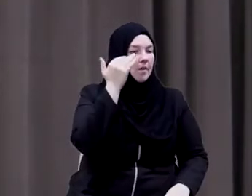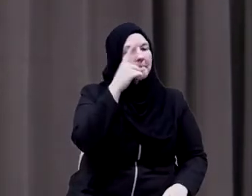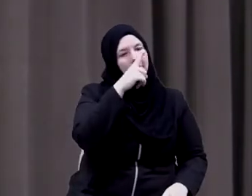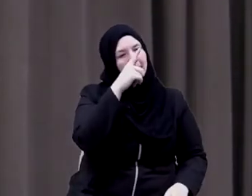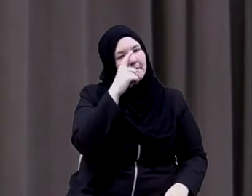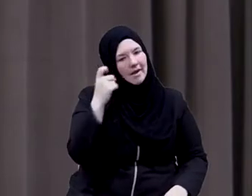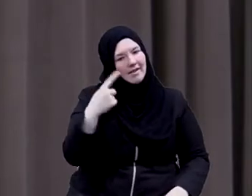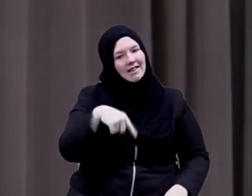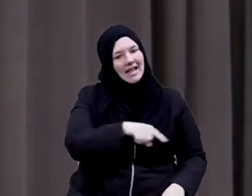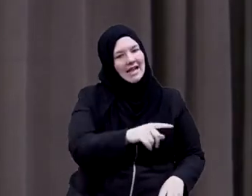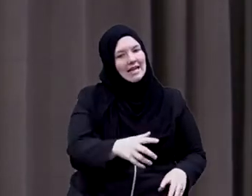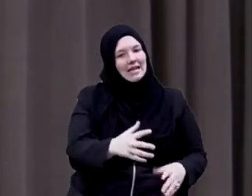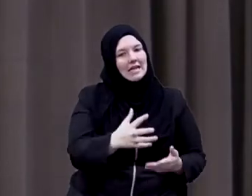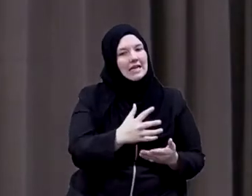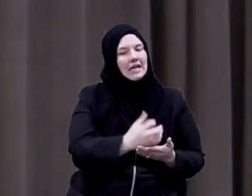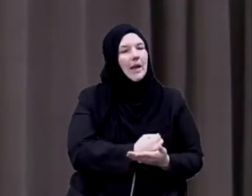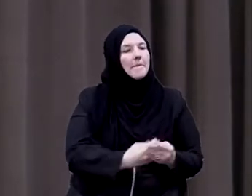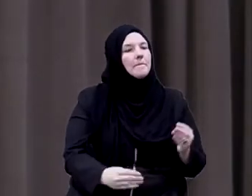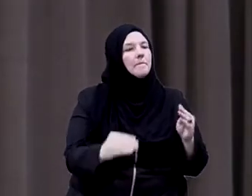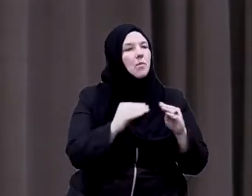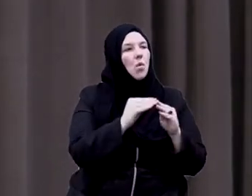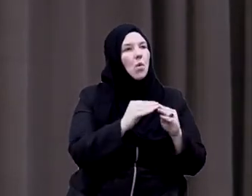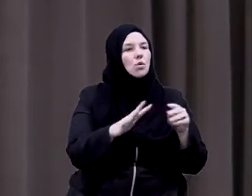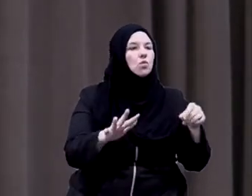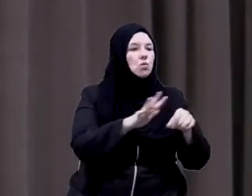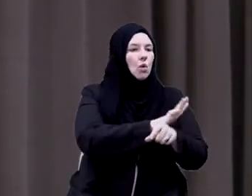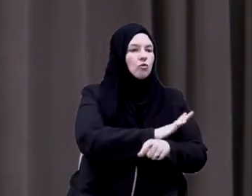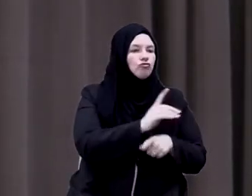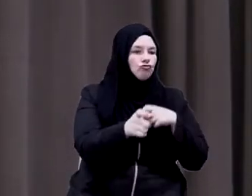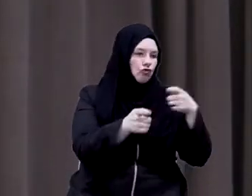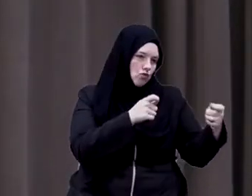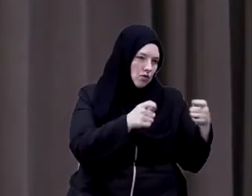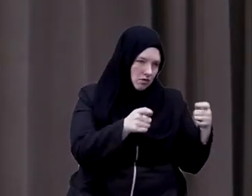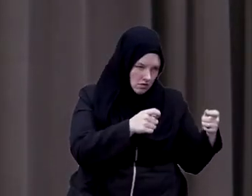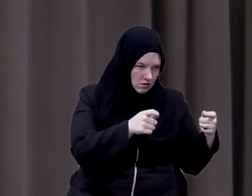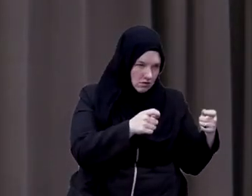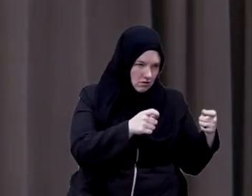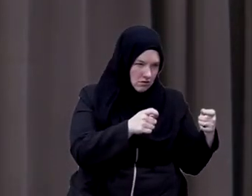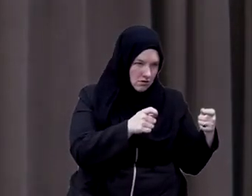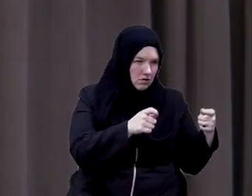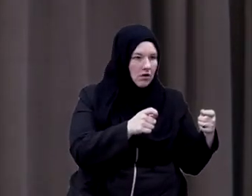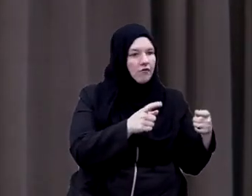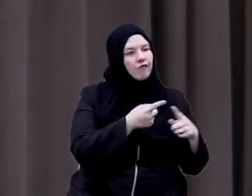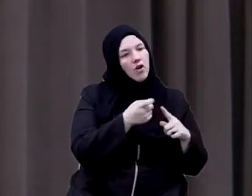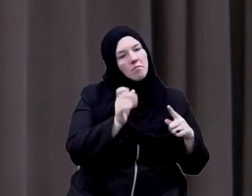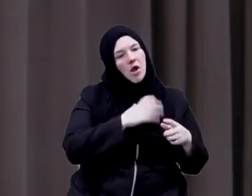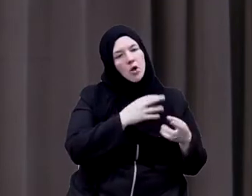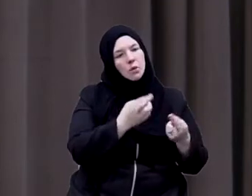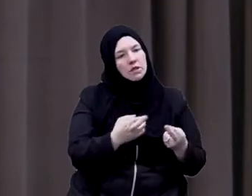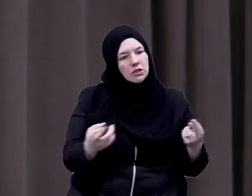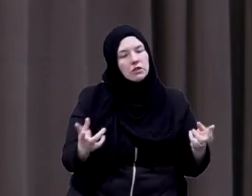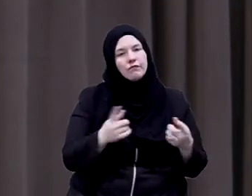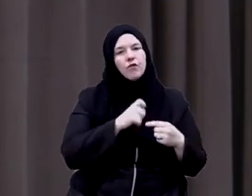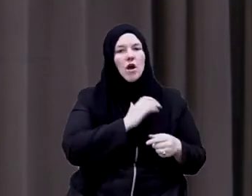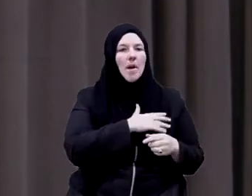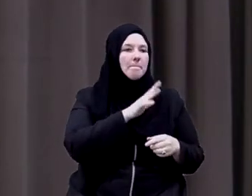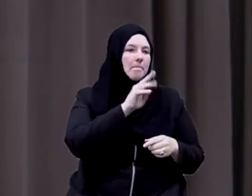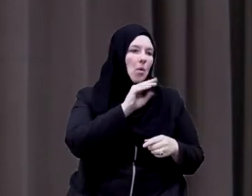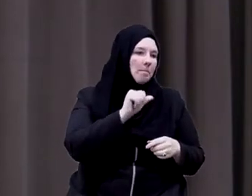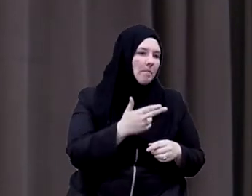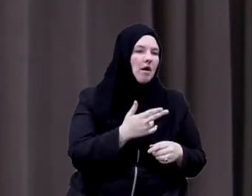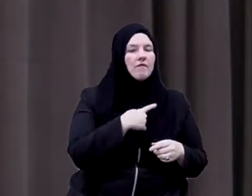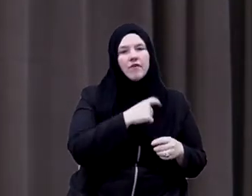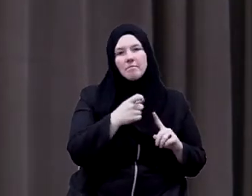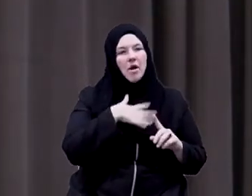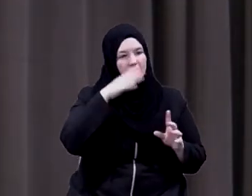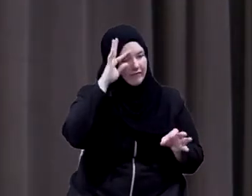to get more and total control over our resources, our ummah, our faith,